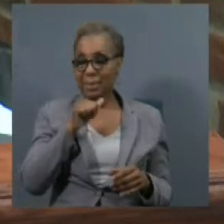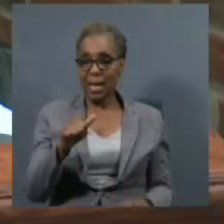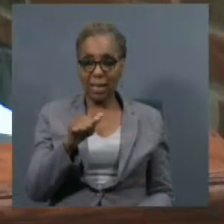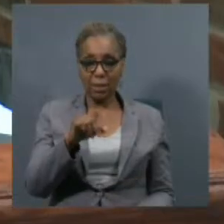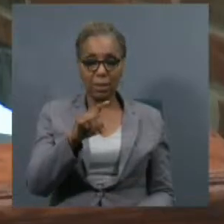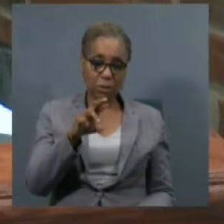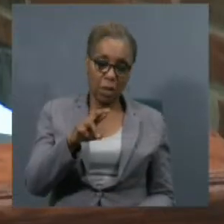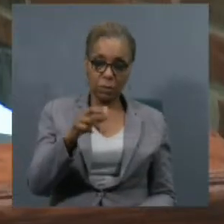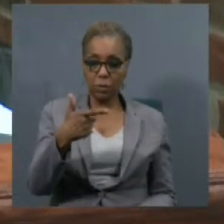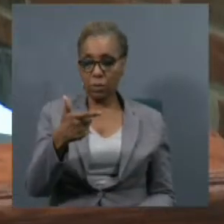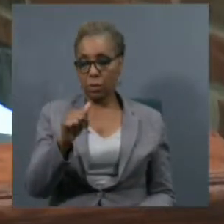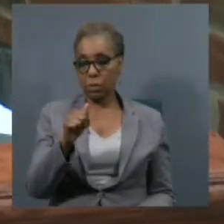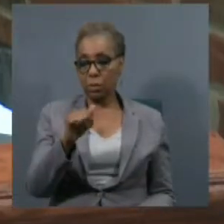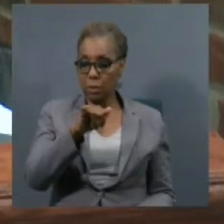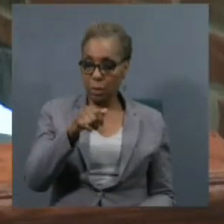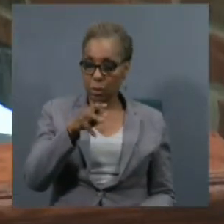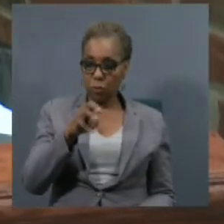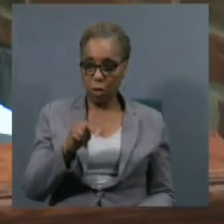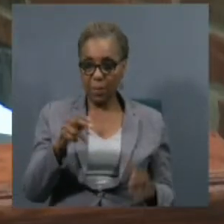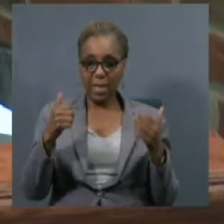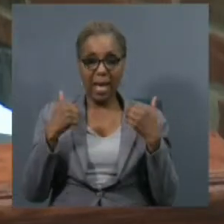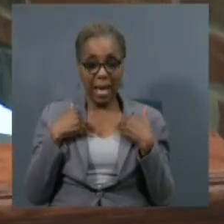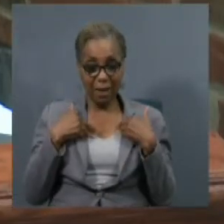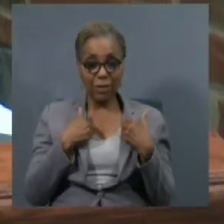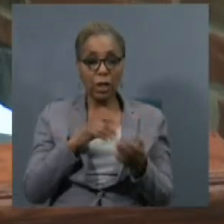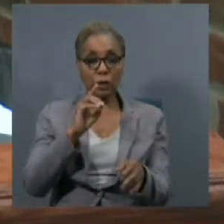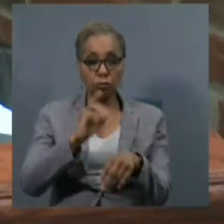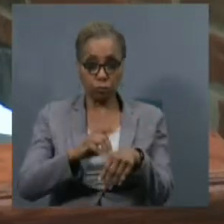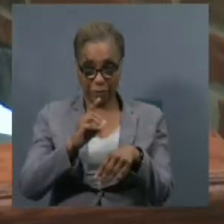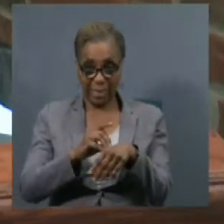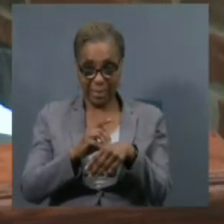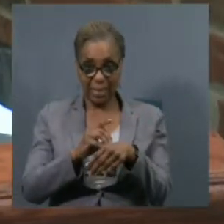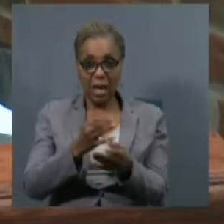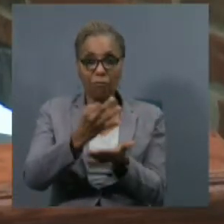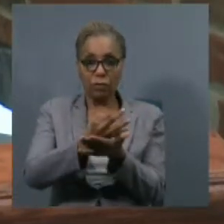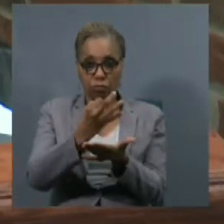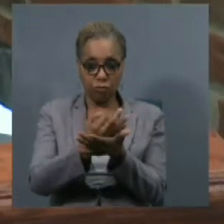and the people that are there now have a fiduciary duty,